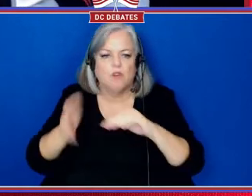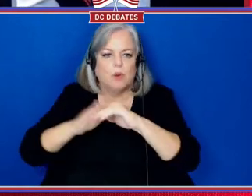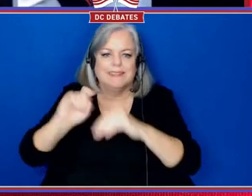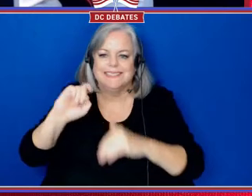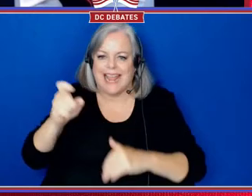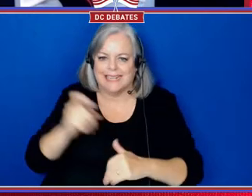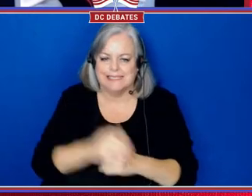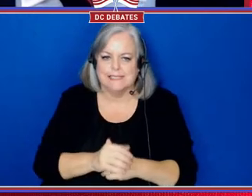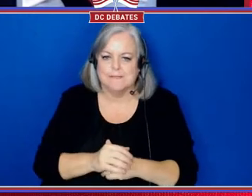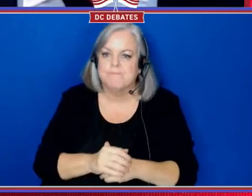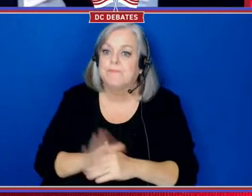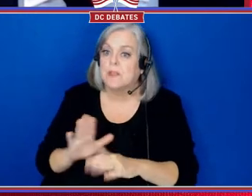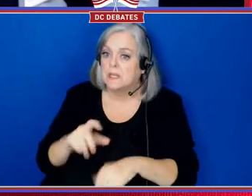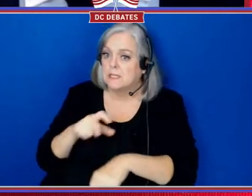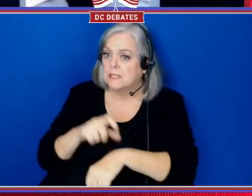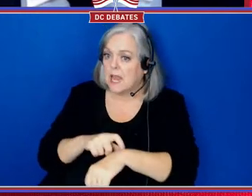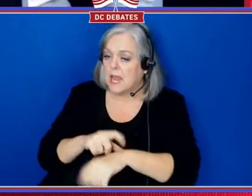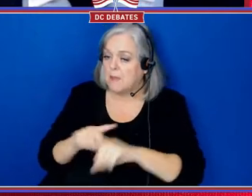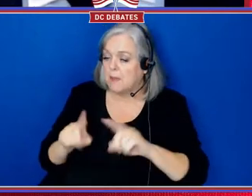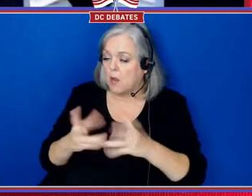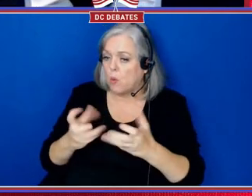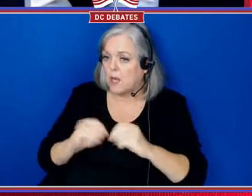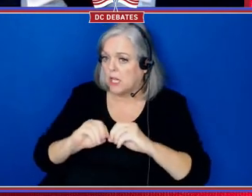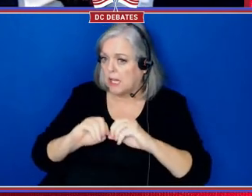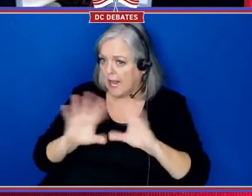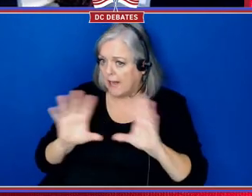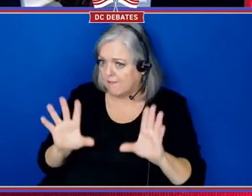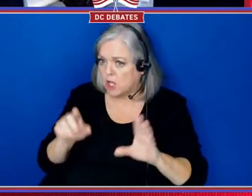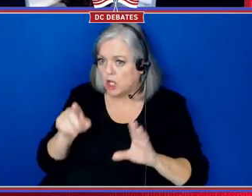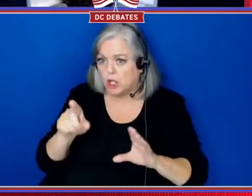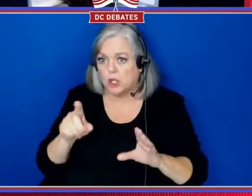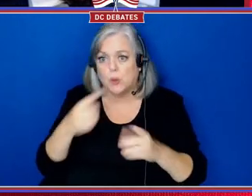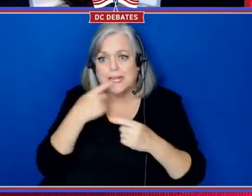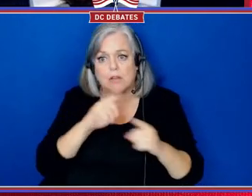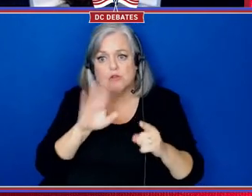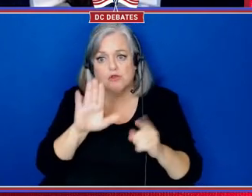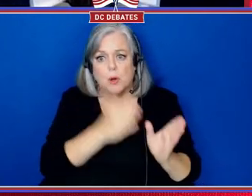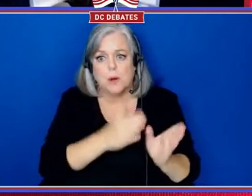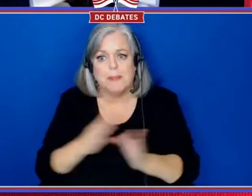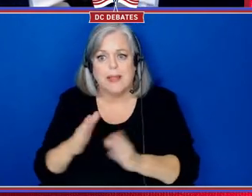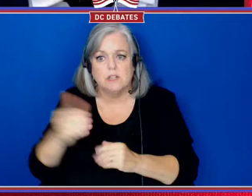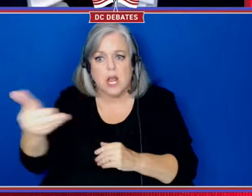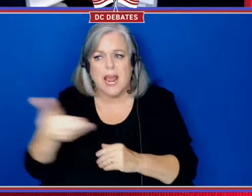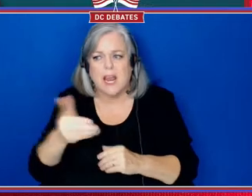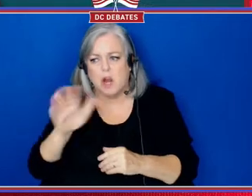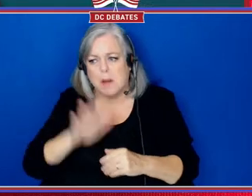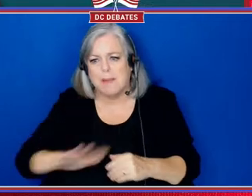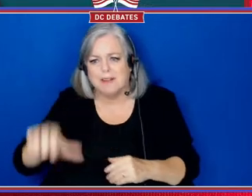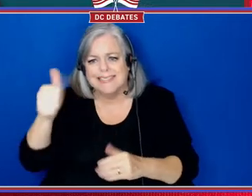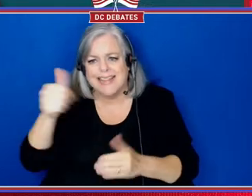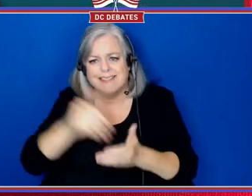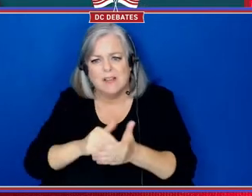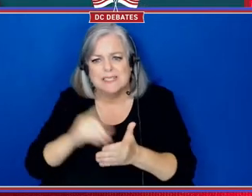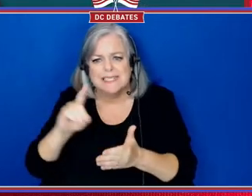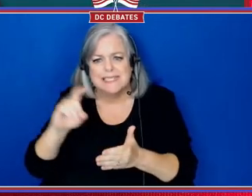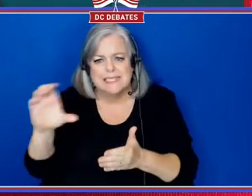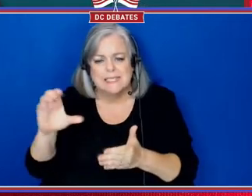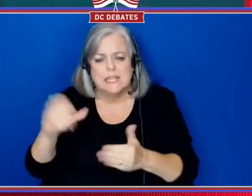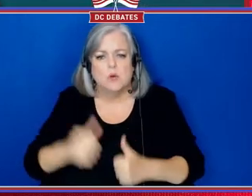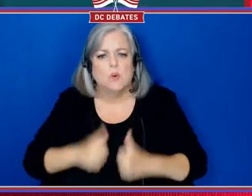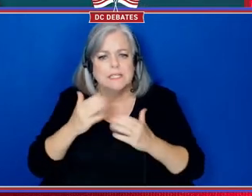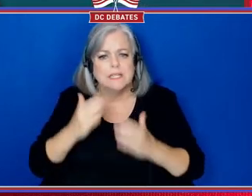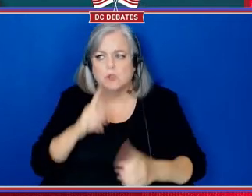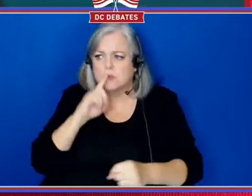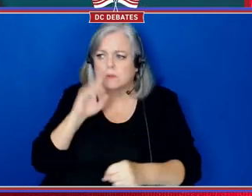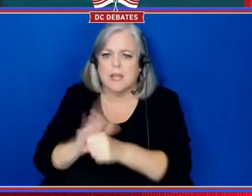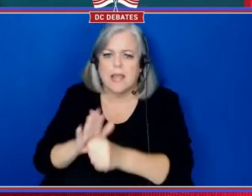try to clarify. You announced your plan to hire about 10,000 DC residents to guarantee everyone a job a few weeks ago, and tonight